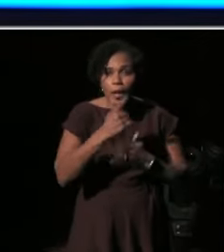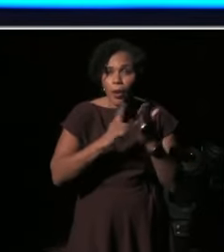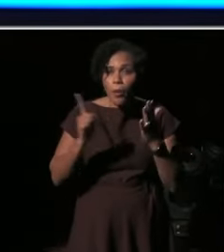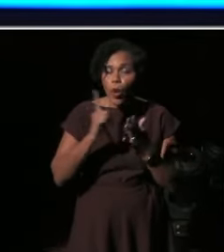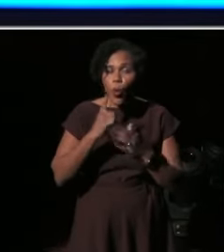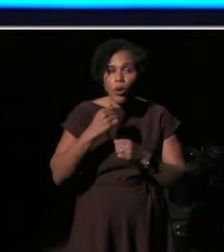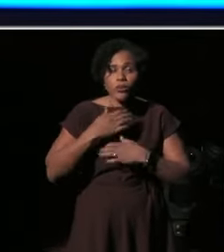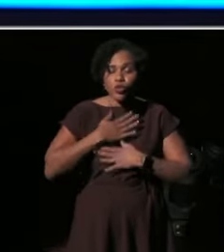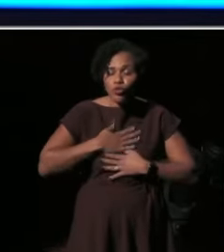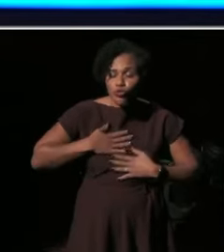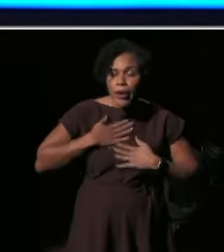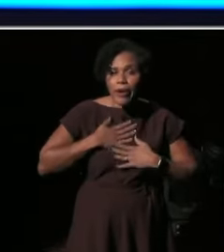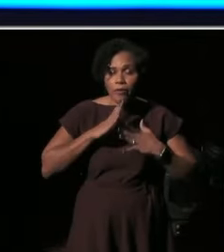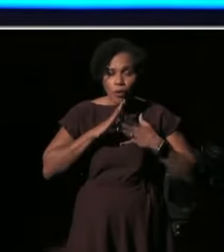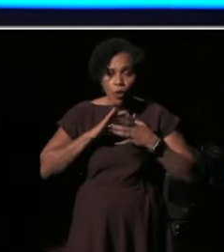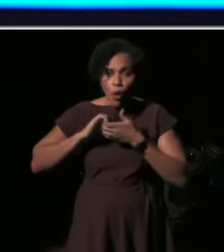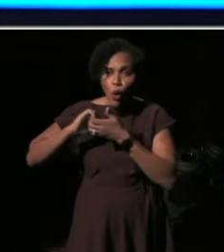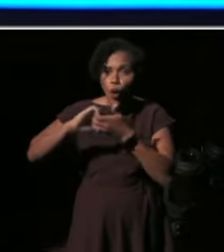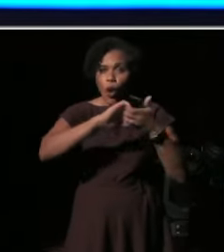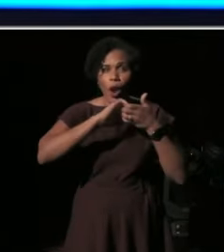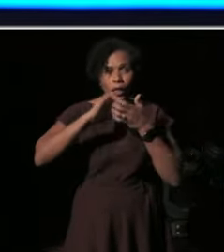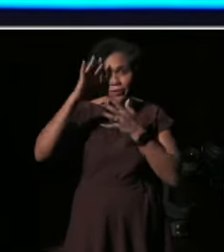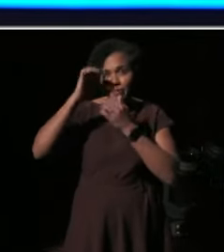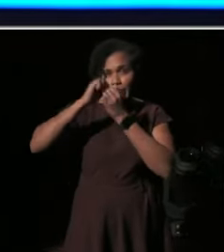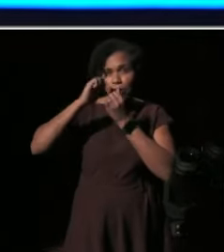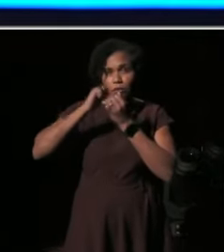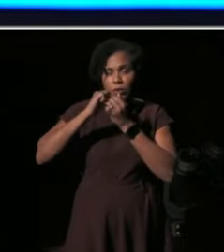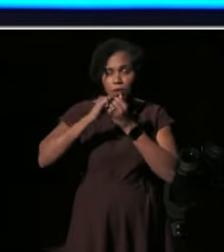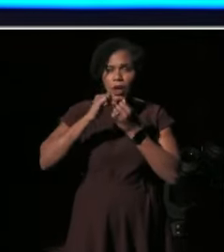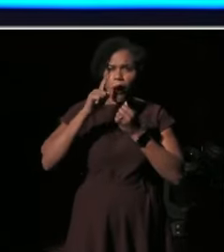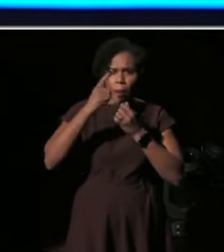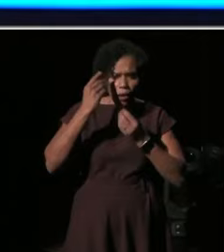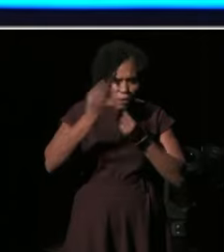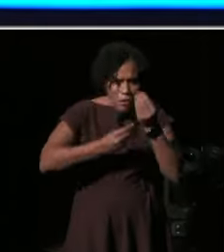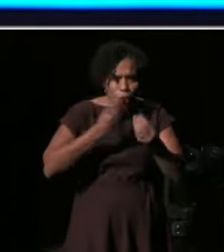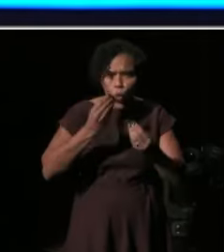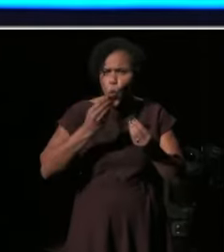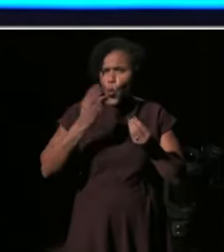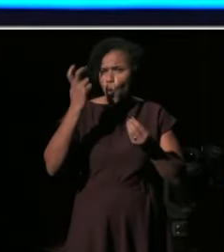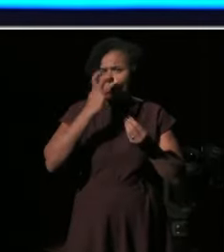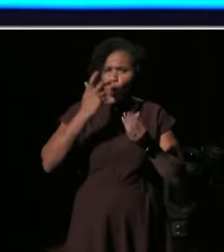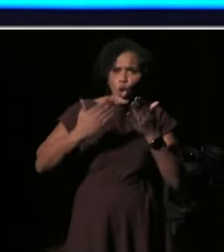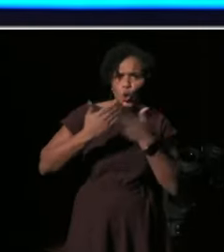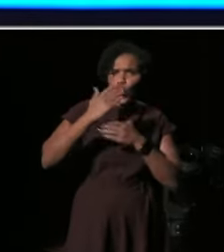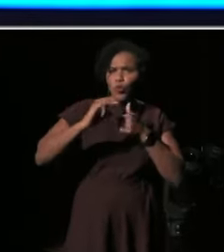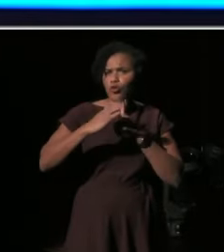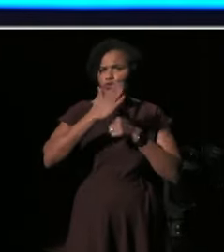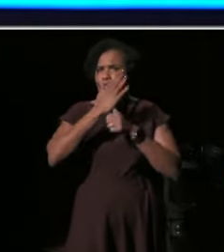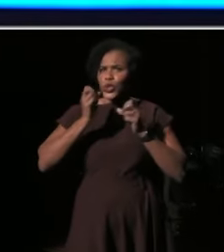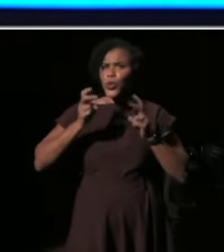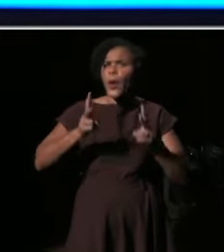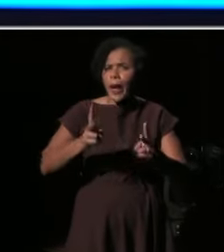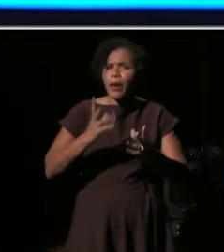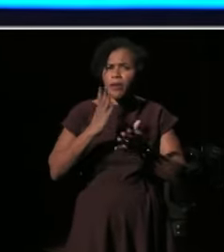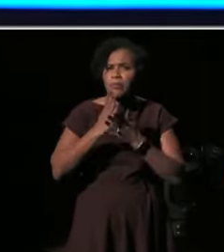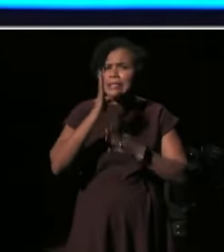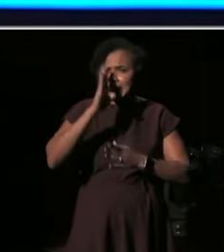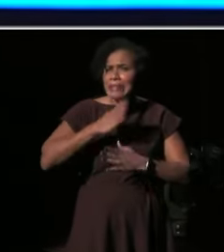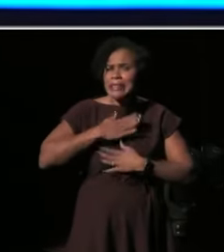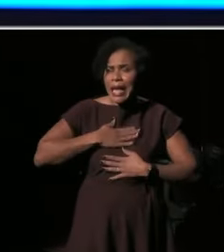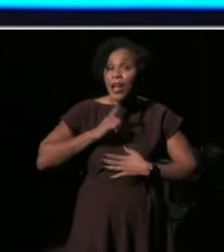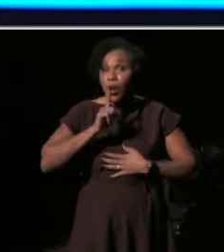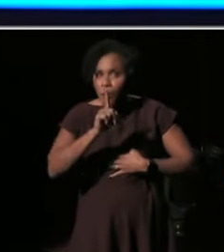collective memory told in an original way. It was intensely sad, but in places